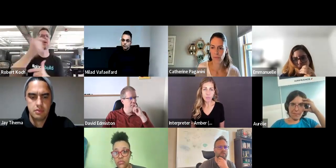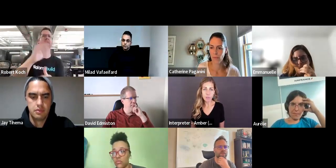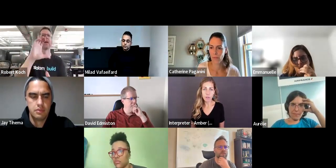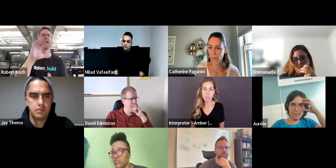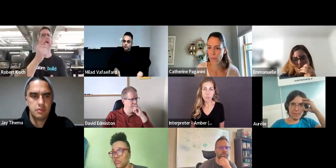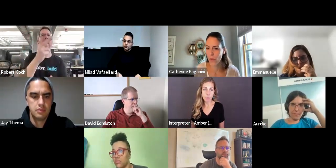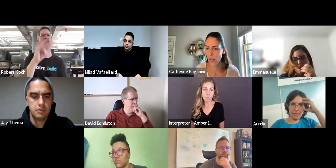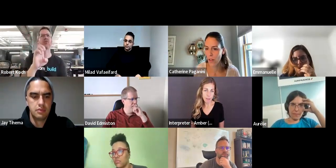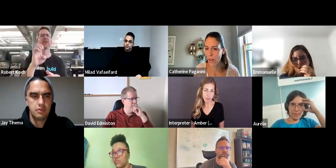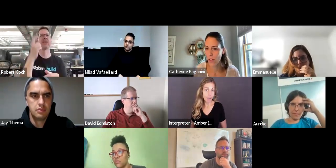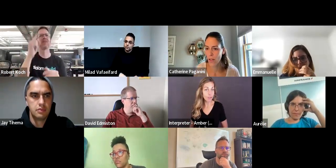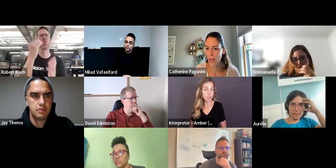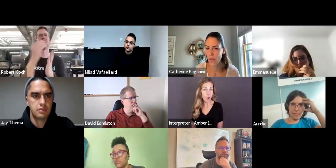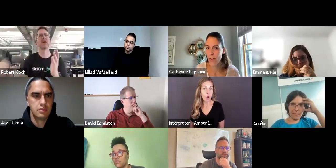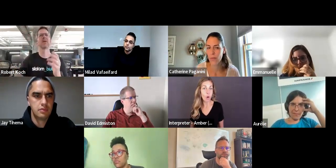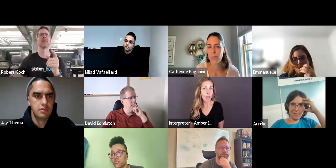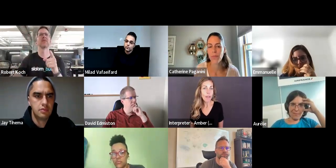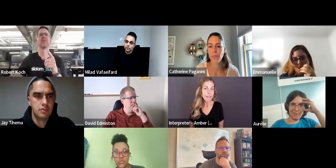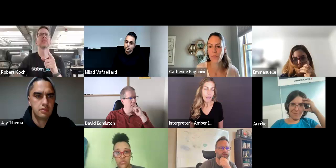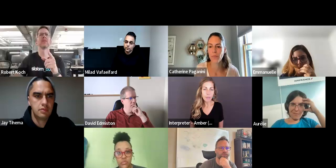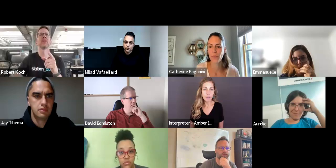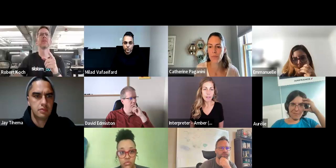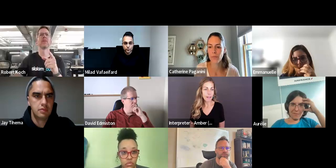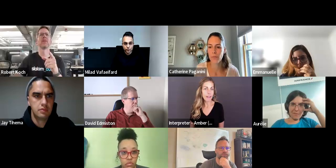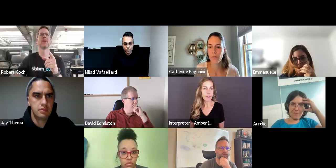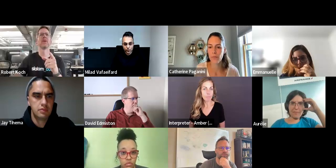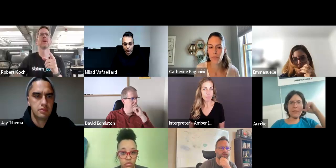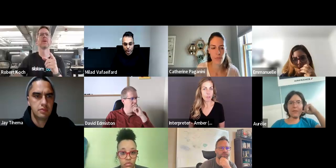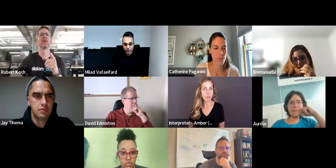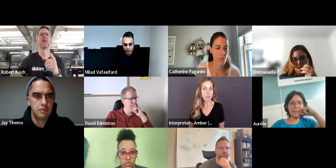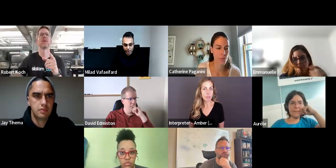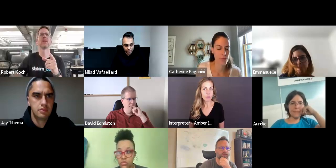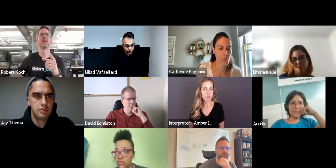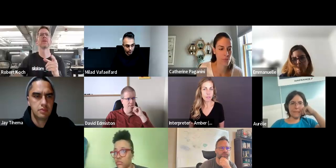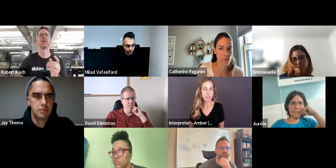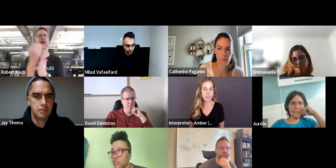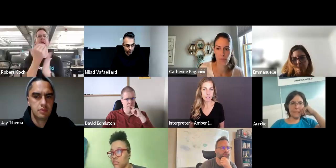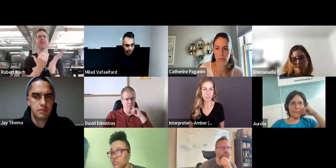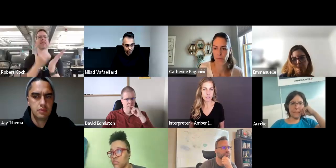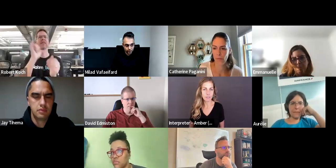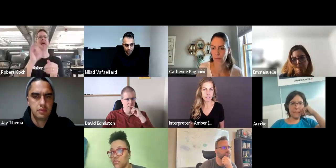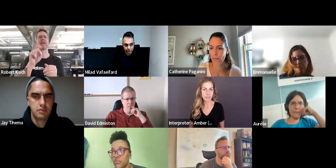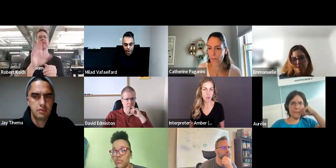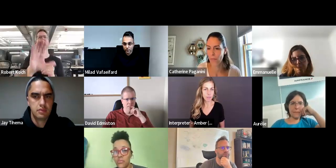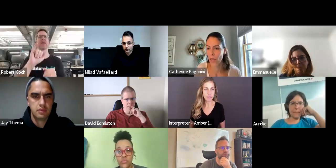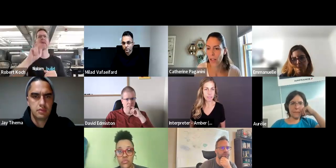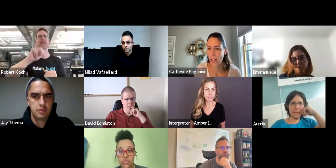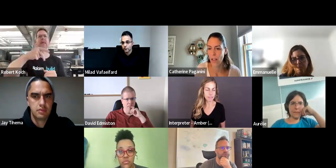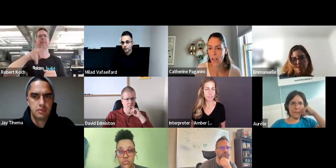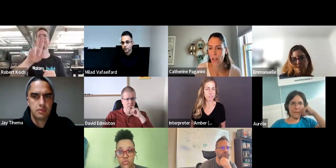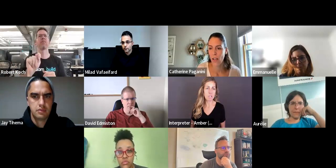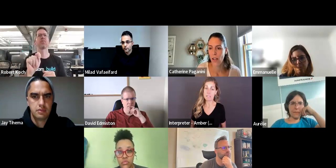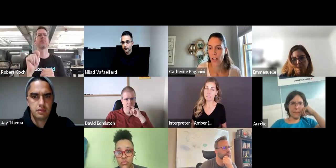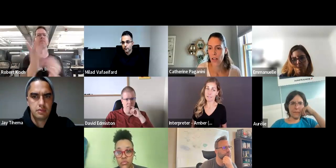Catherine. I do believe that I'm done with my part. So Catherine, you can take the next section on the